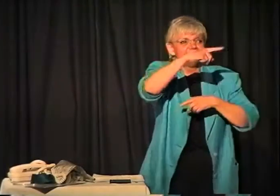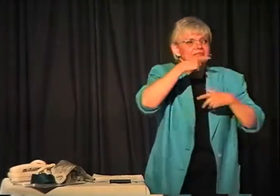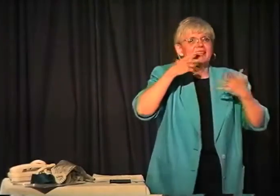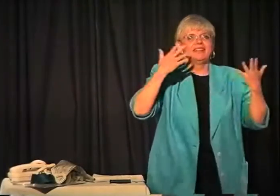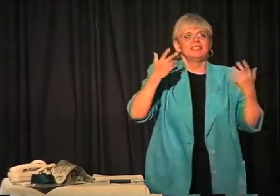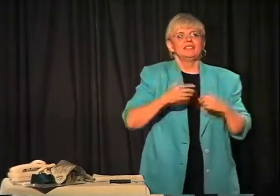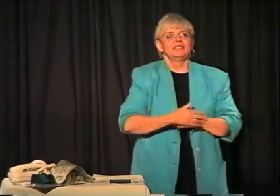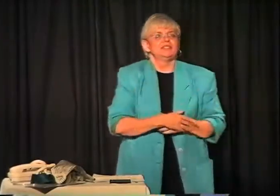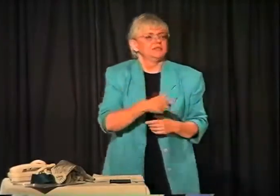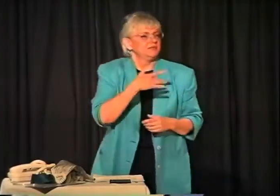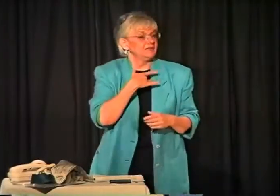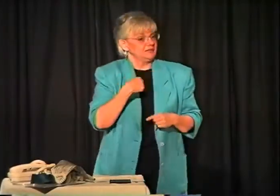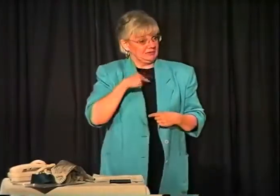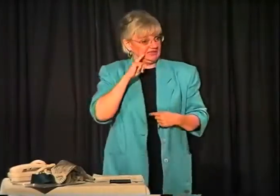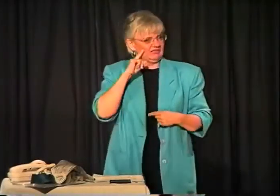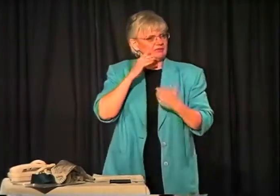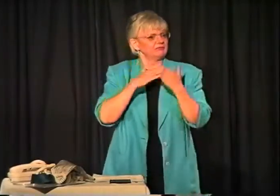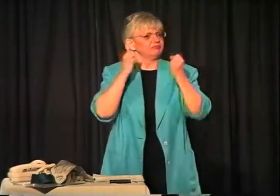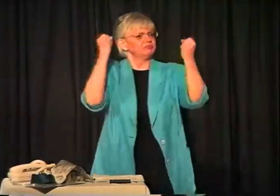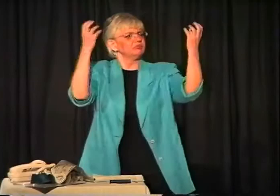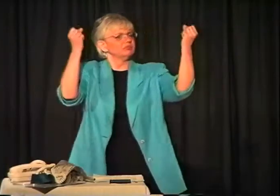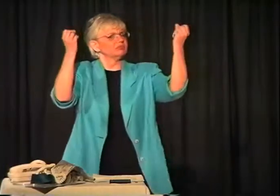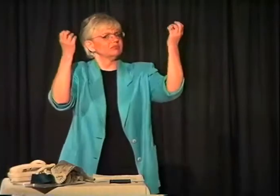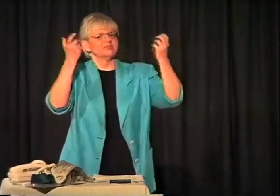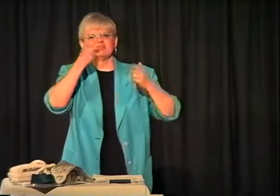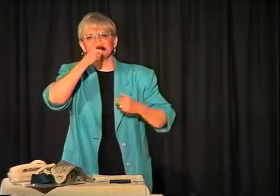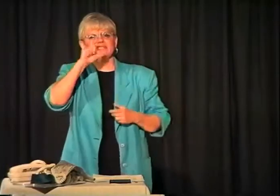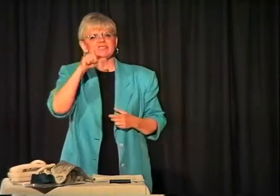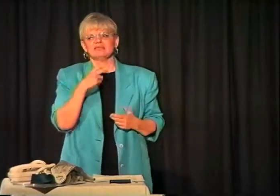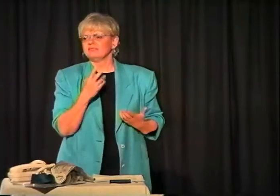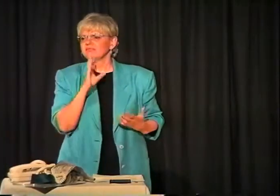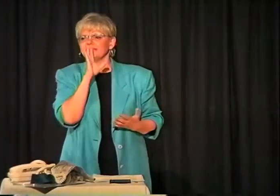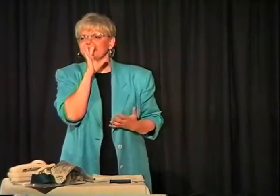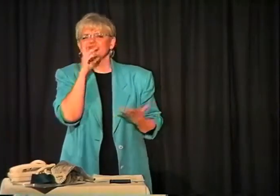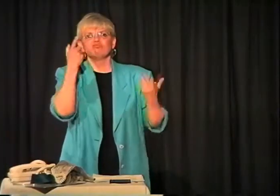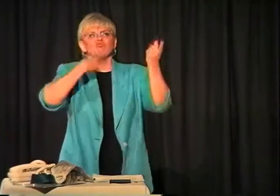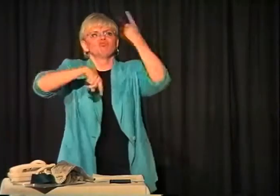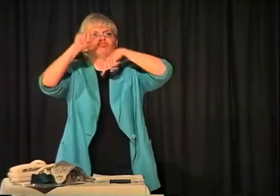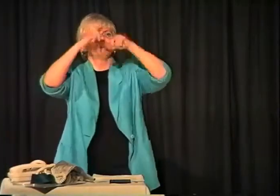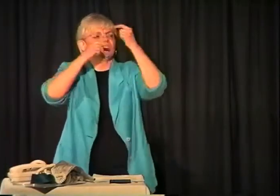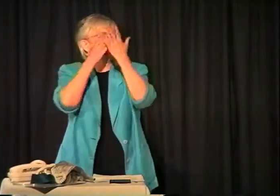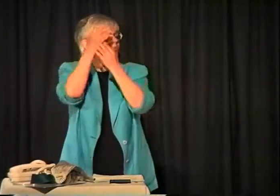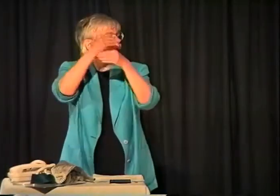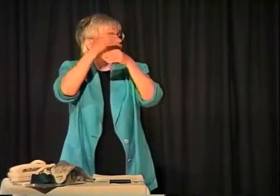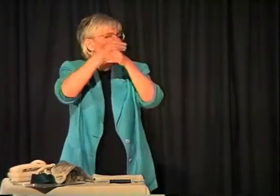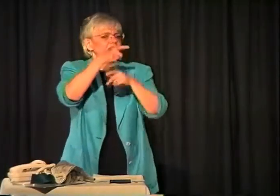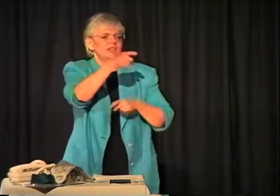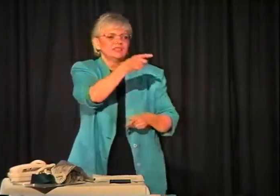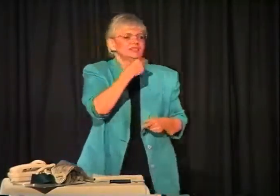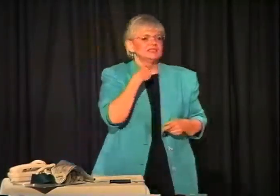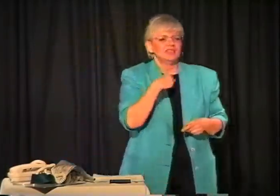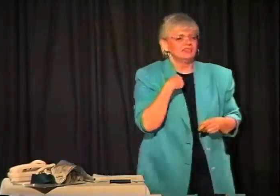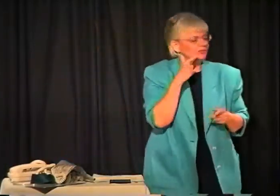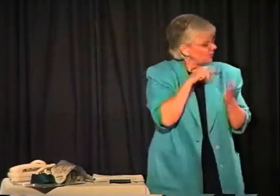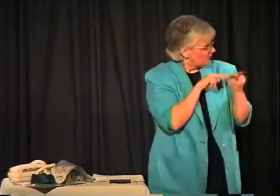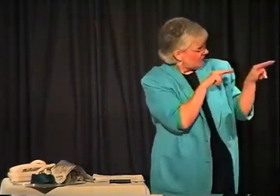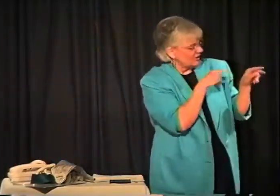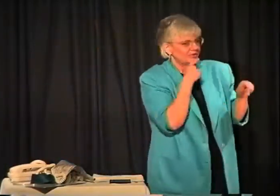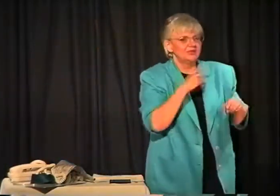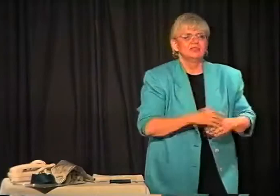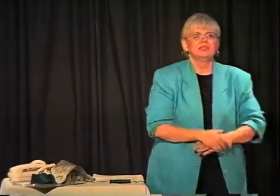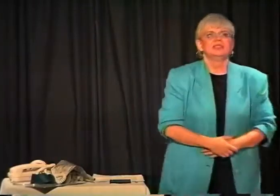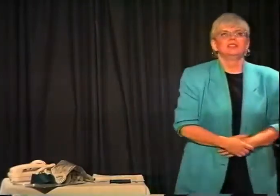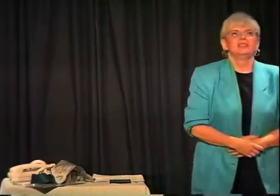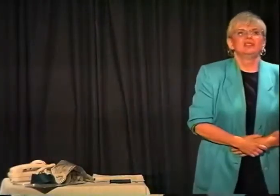people doing this, or have you done it yourself trying to talk to somebody? It's easy for us deaf folks. One's in the train, one's outside. You can still have a conversation through the window